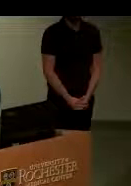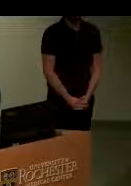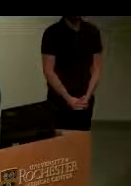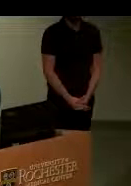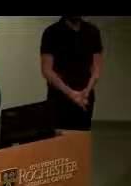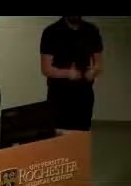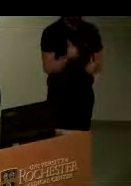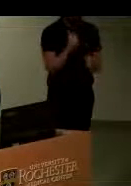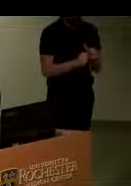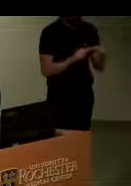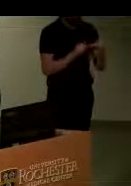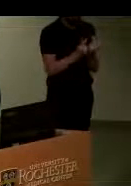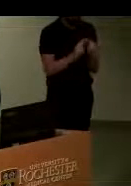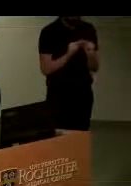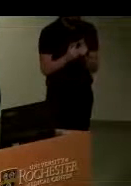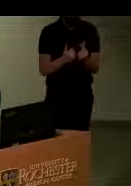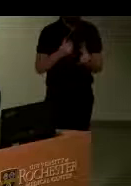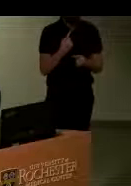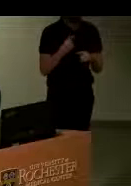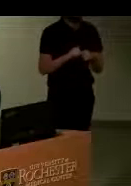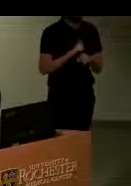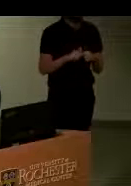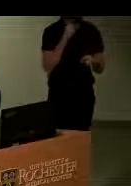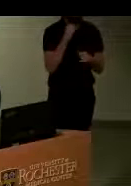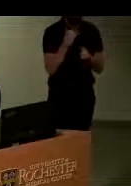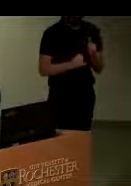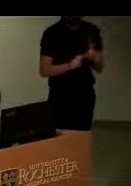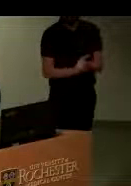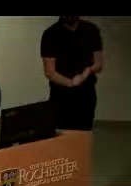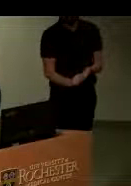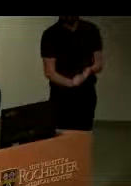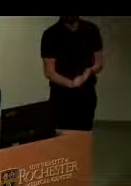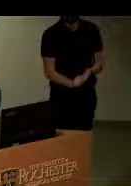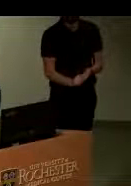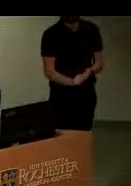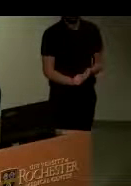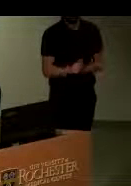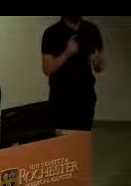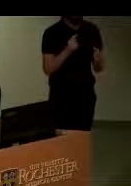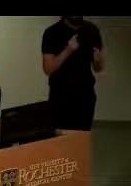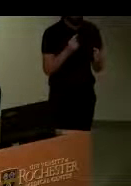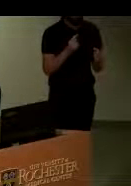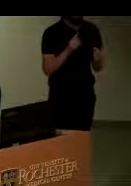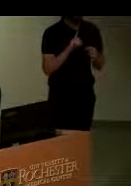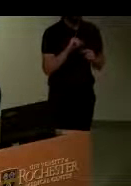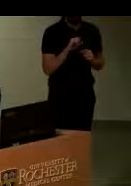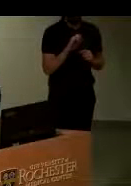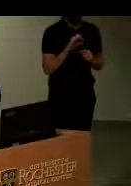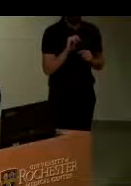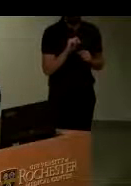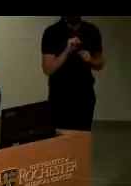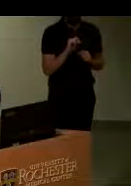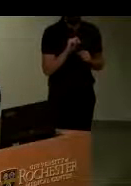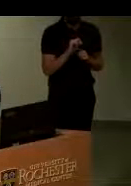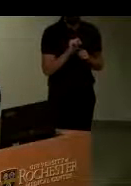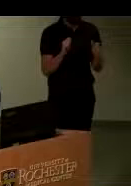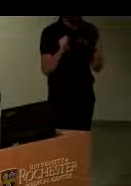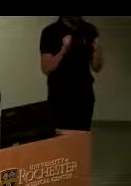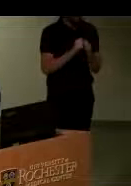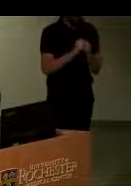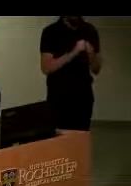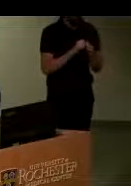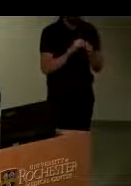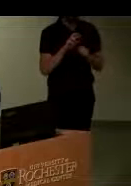cadaver group has one exercise for the last week of dissecting their cadaver with